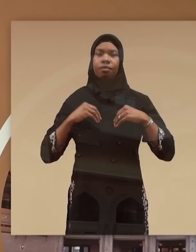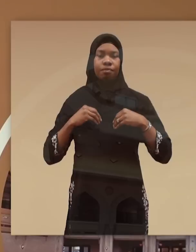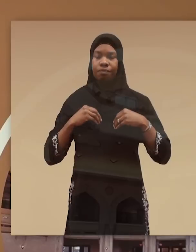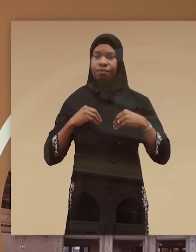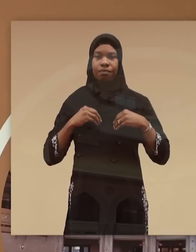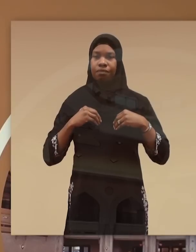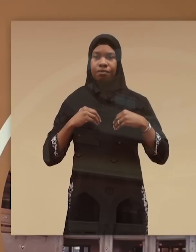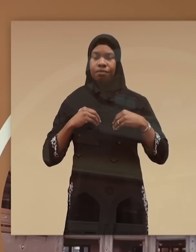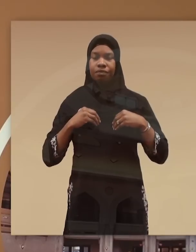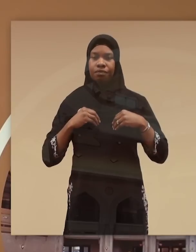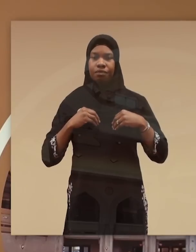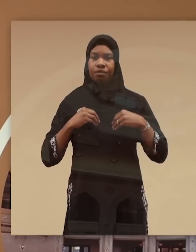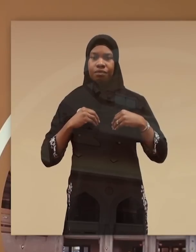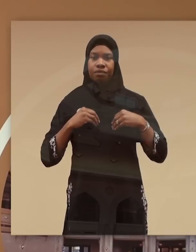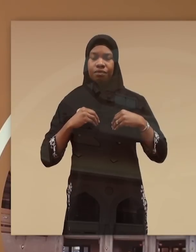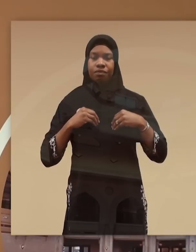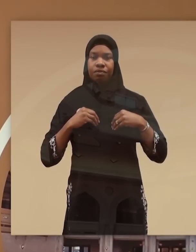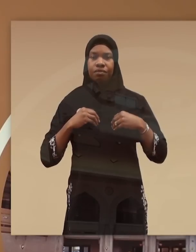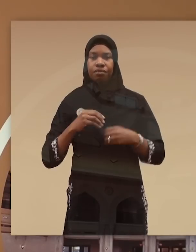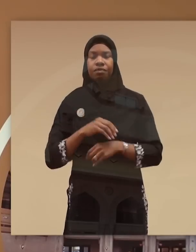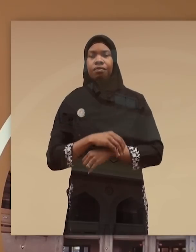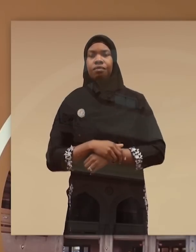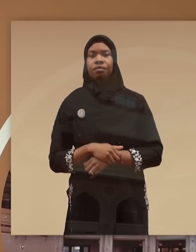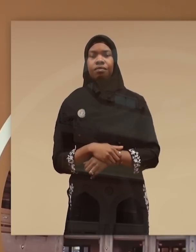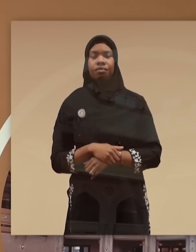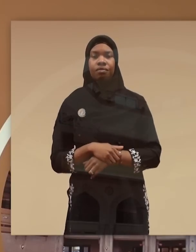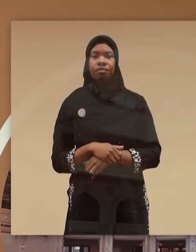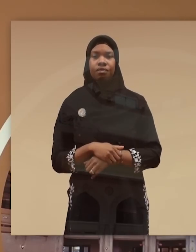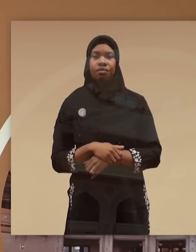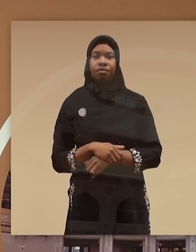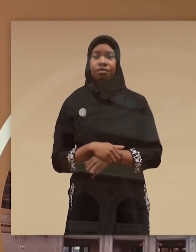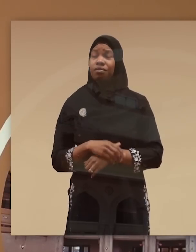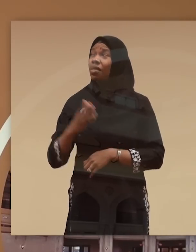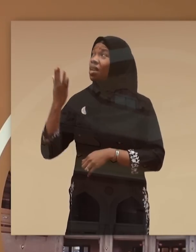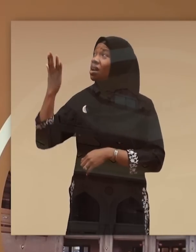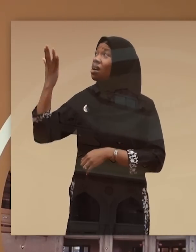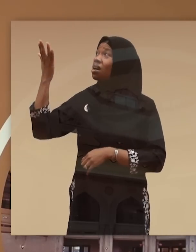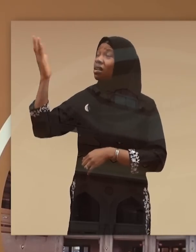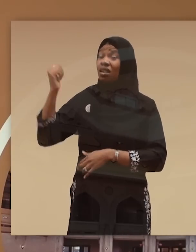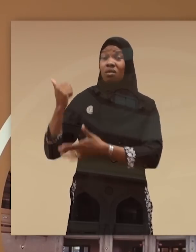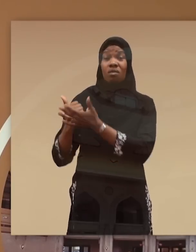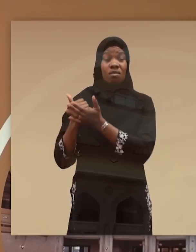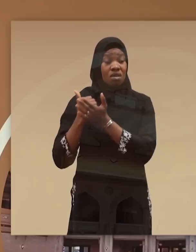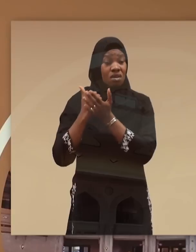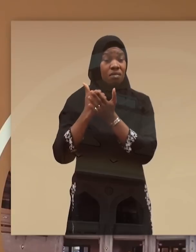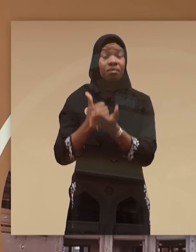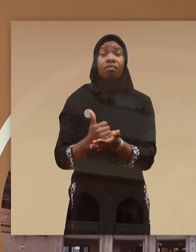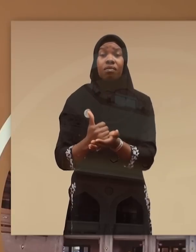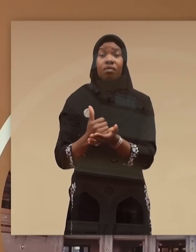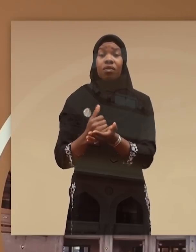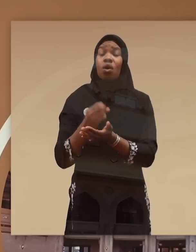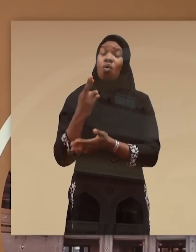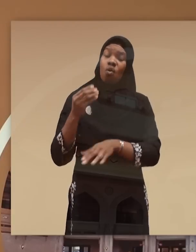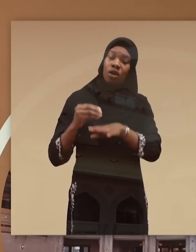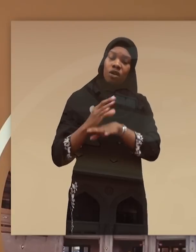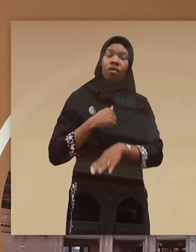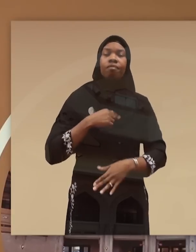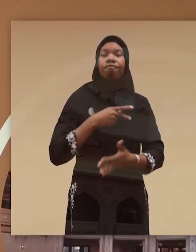me prevail or perish in that cause.